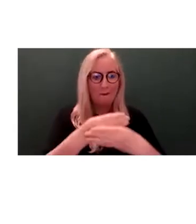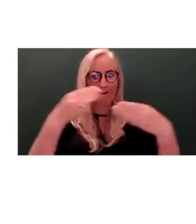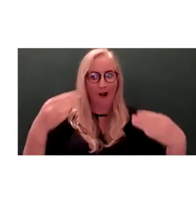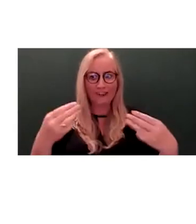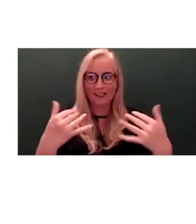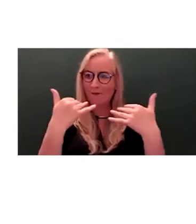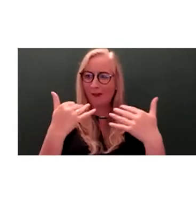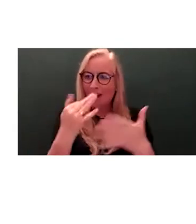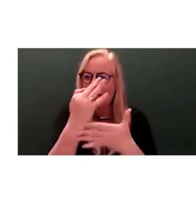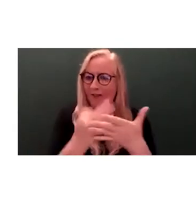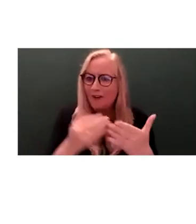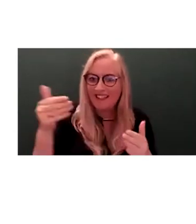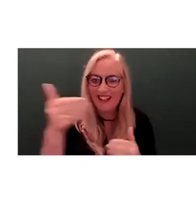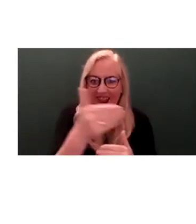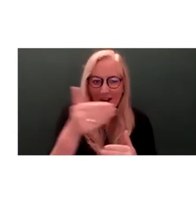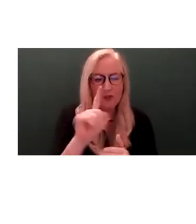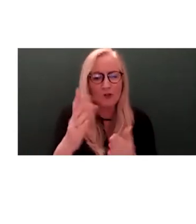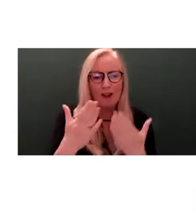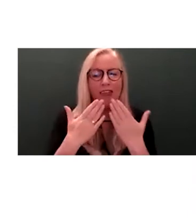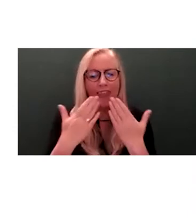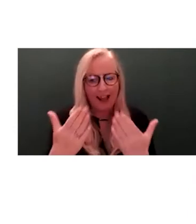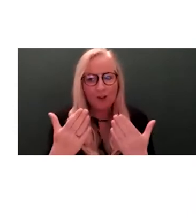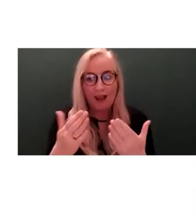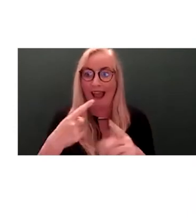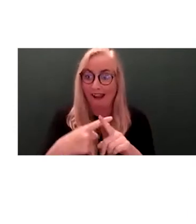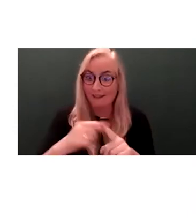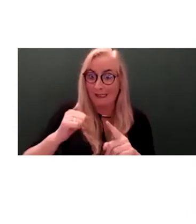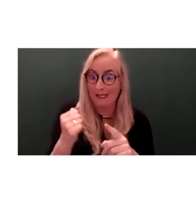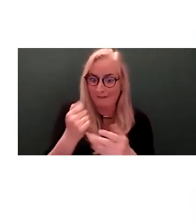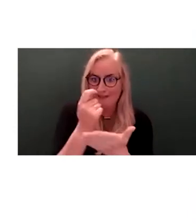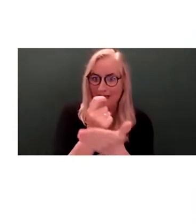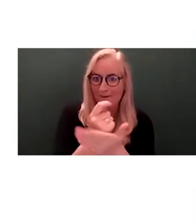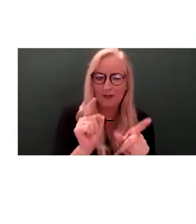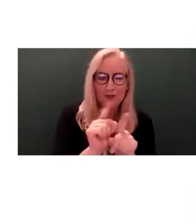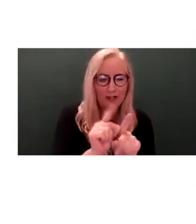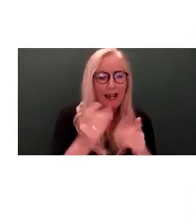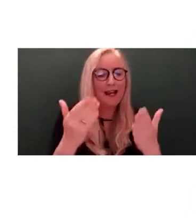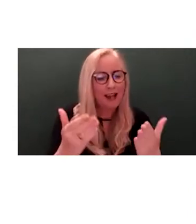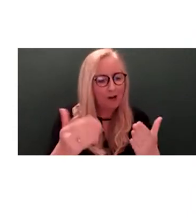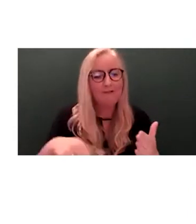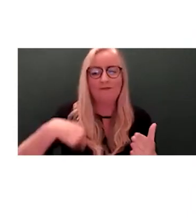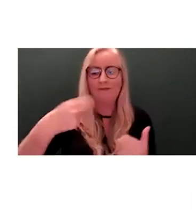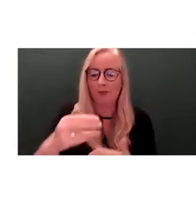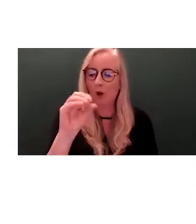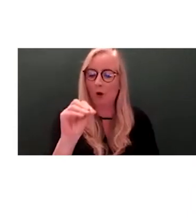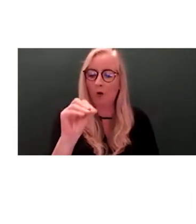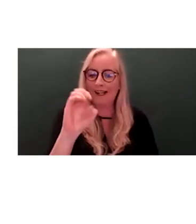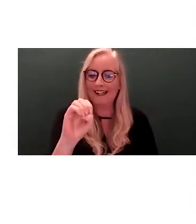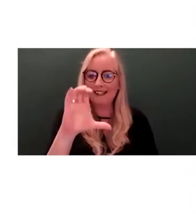few slides. So thank you, and thank you for keeping to time. So we're going to go straight to the OECD presentation